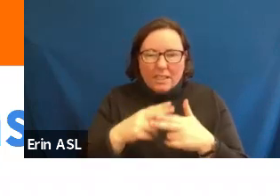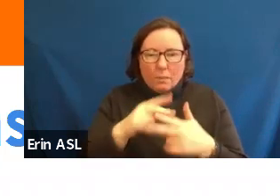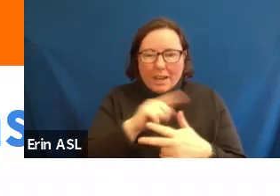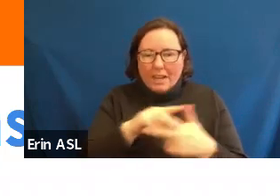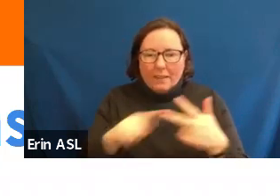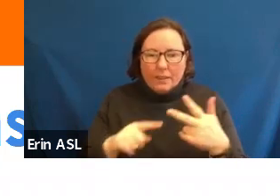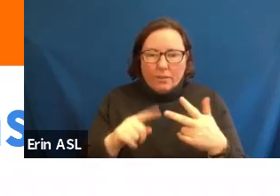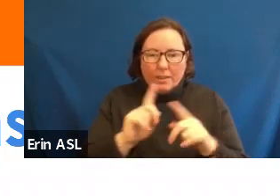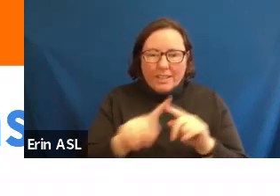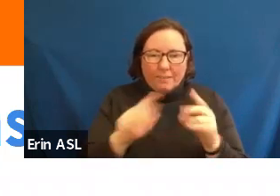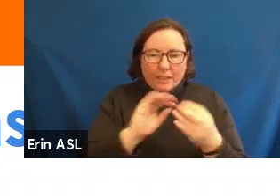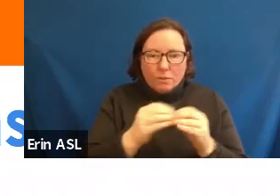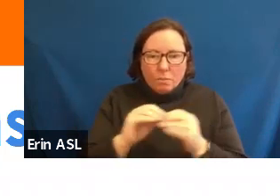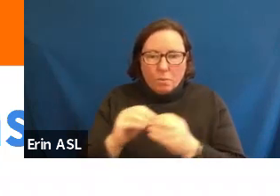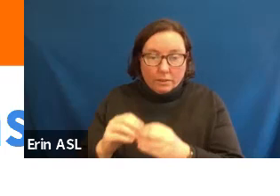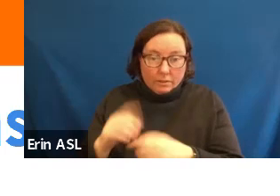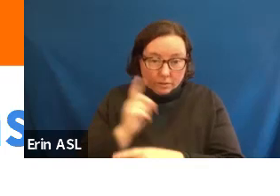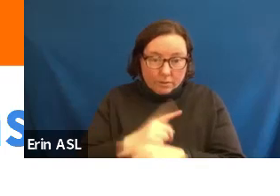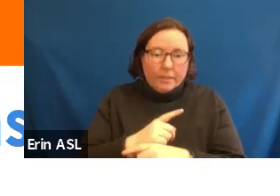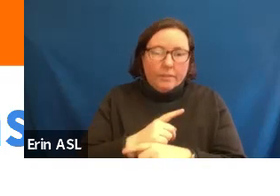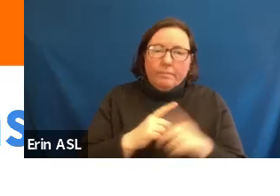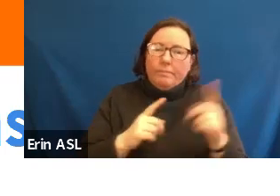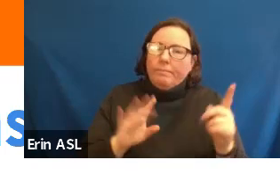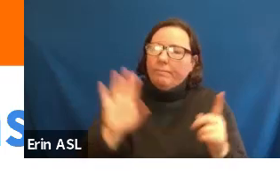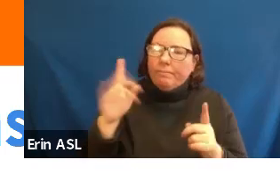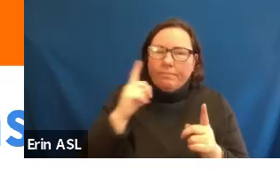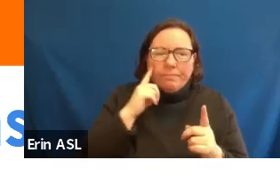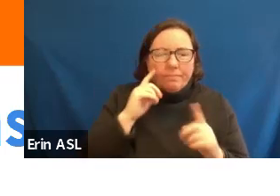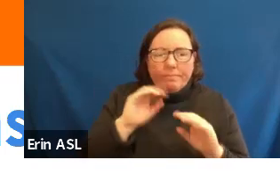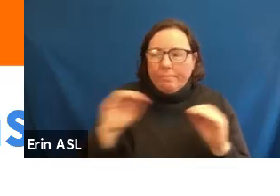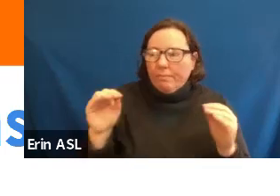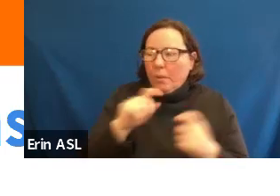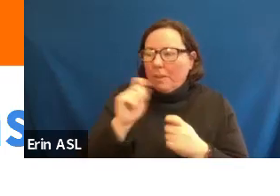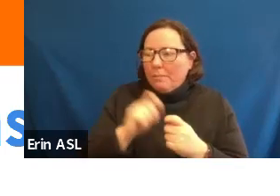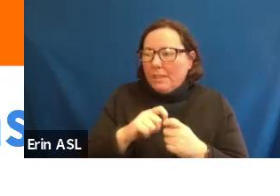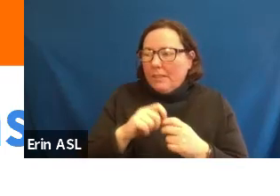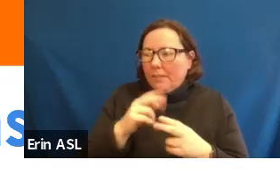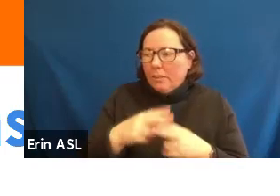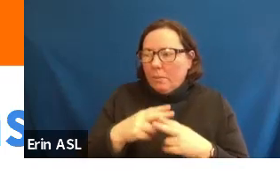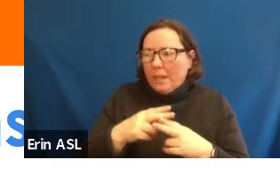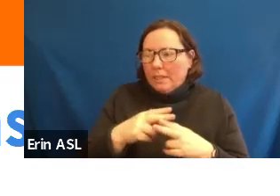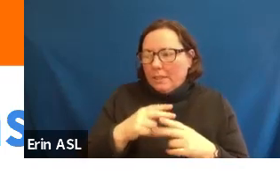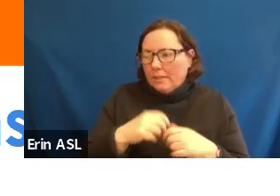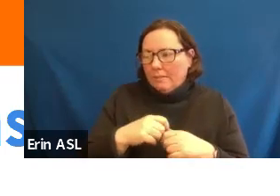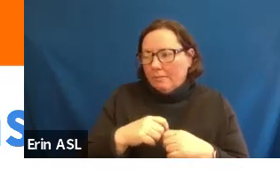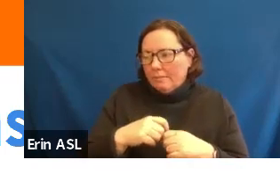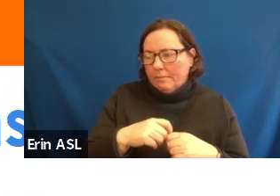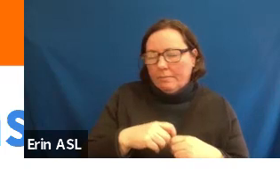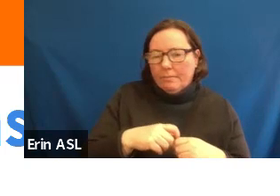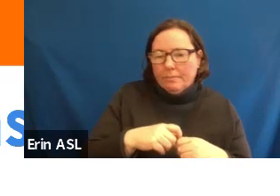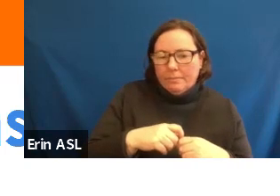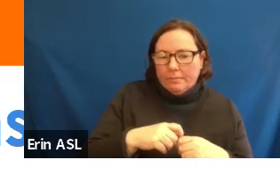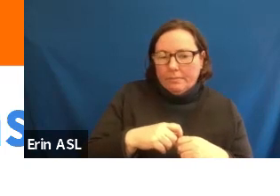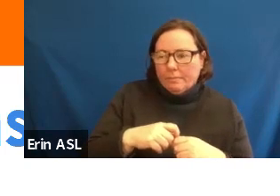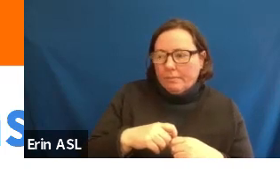don't And, oh, sorry. Yeah. Sorry, I don't believe there's any specific weight. I believe they're weighted equally. Oh,